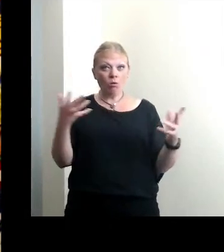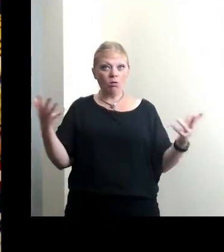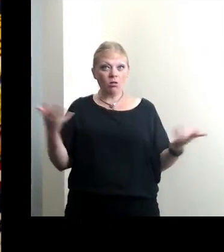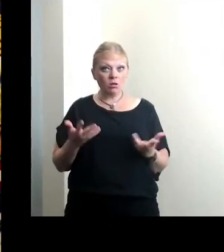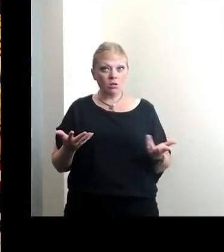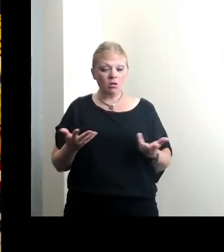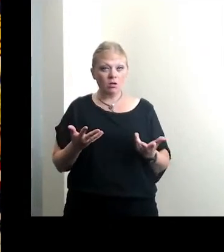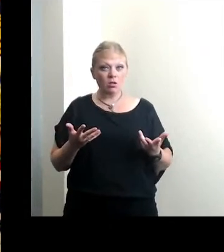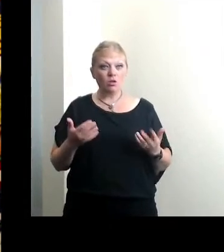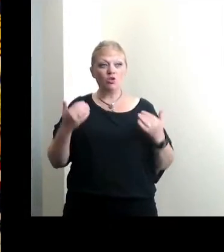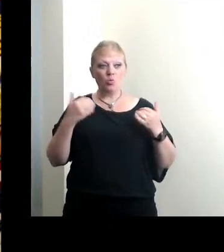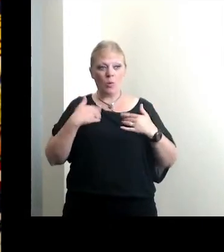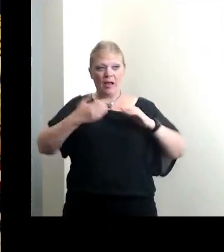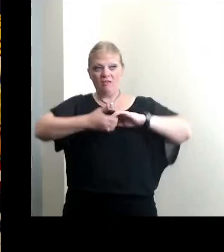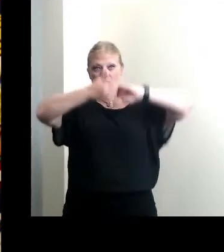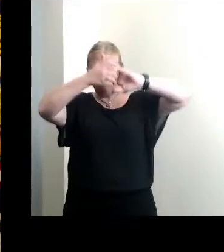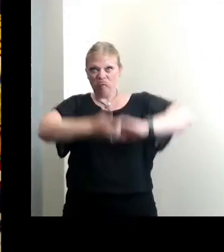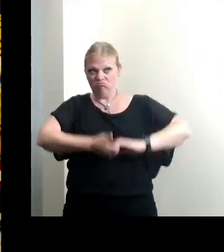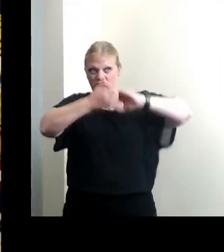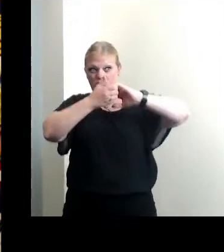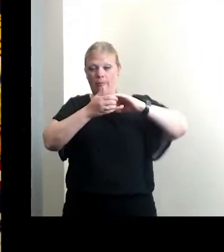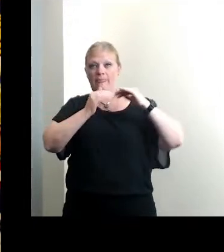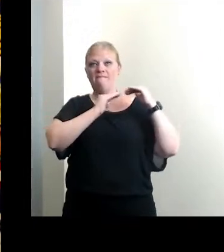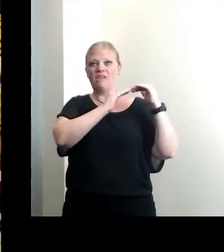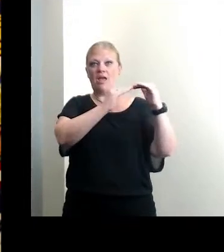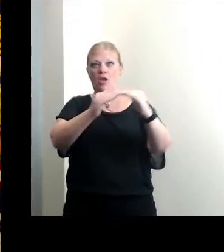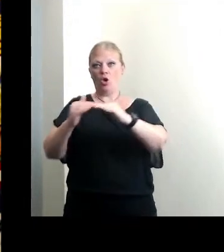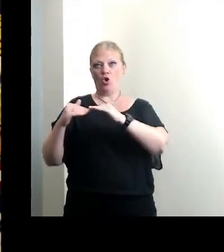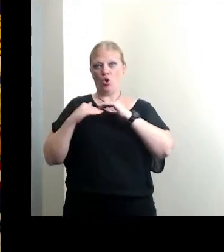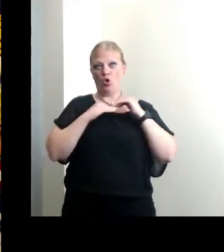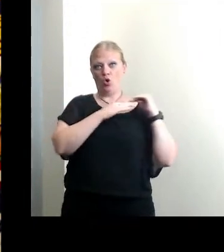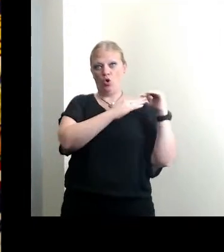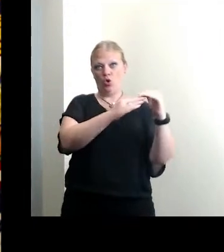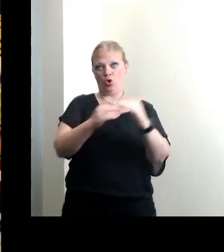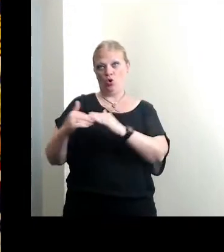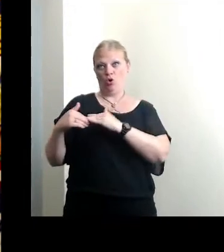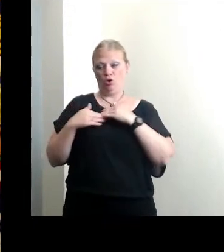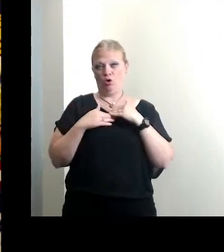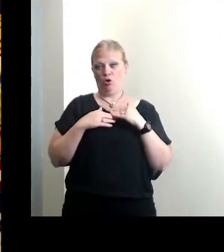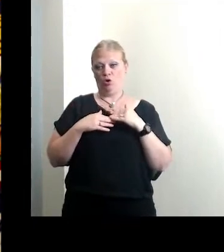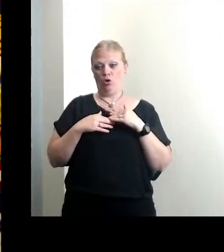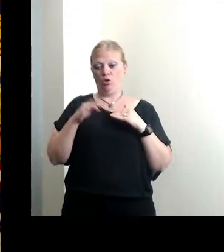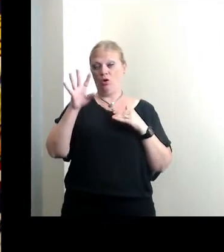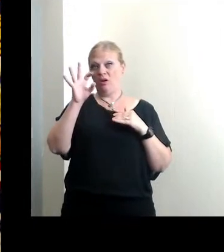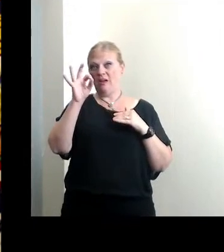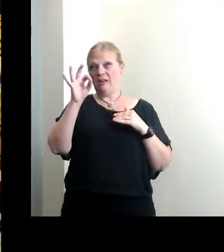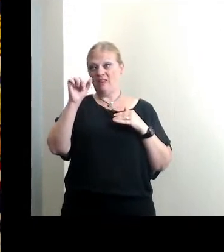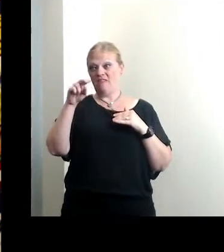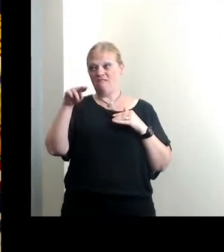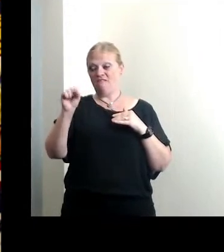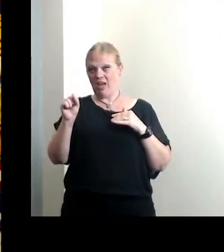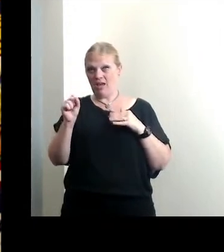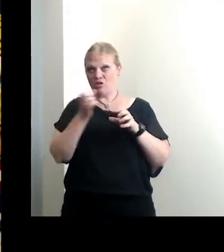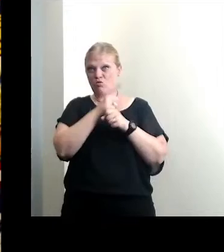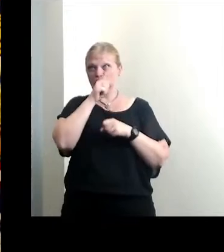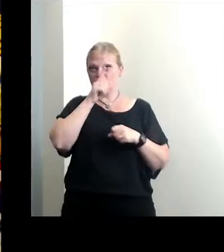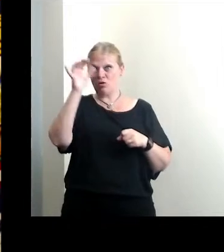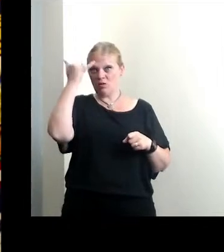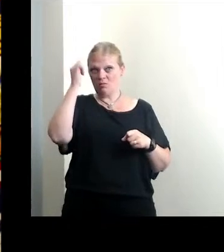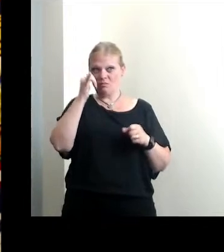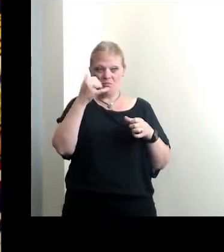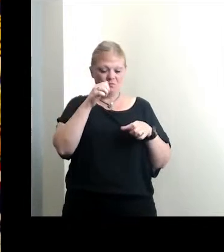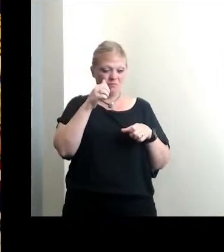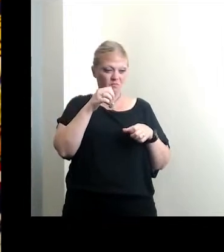to get a deal done that's fair for all parties. Bills fans, to ensure that Bills are playing in Buffalo,